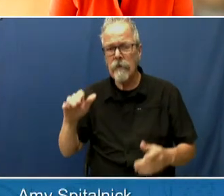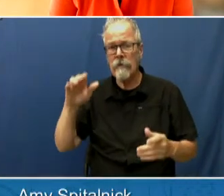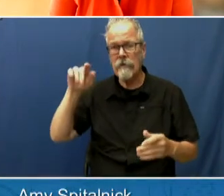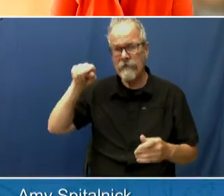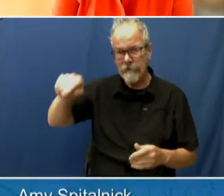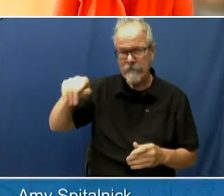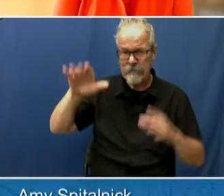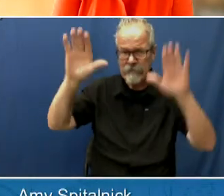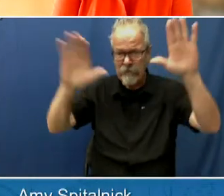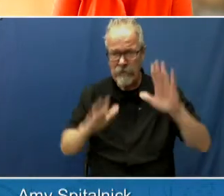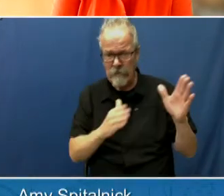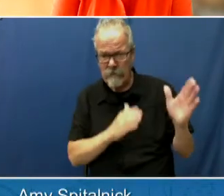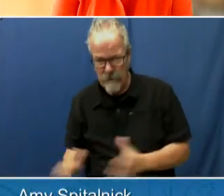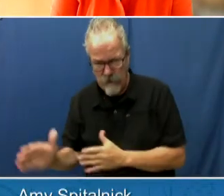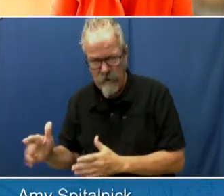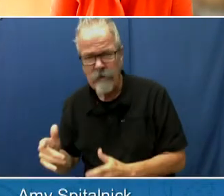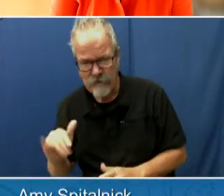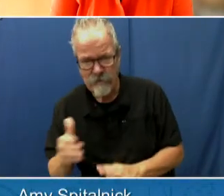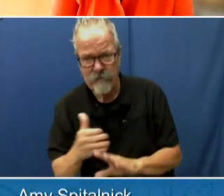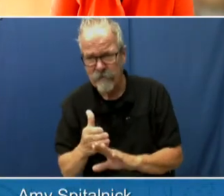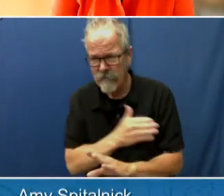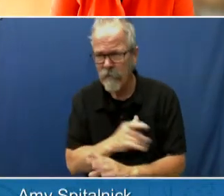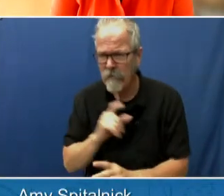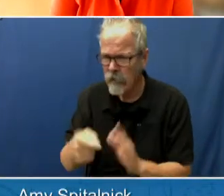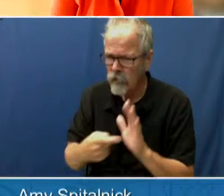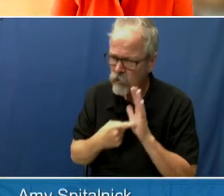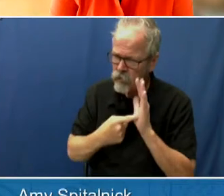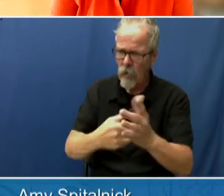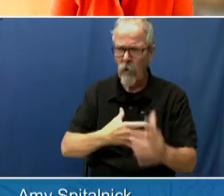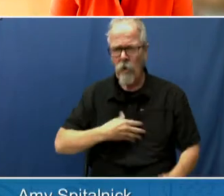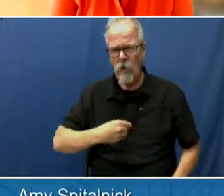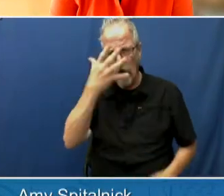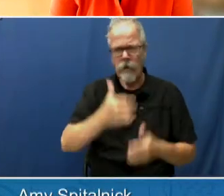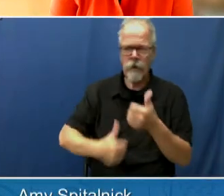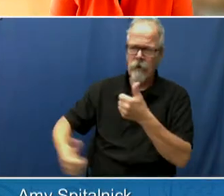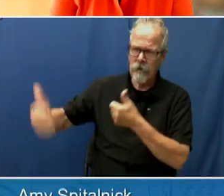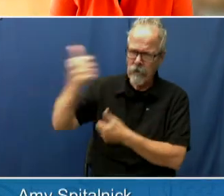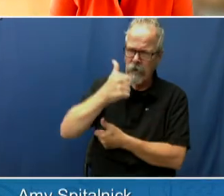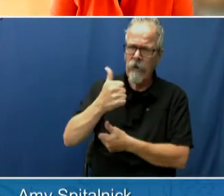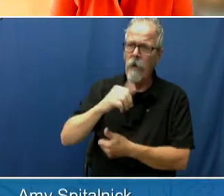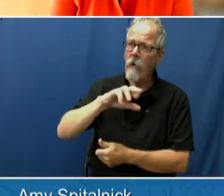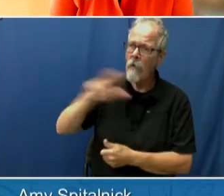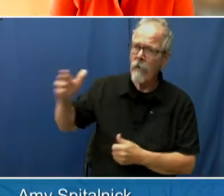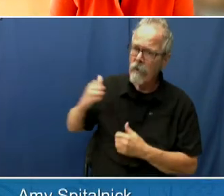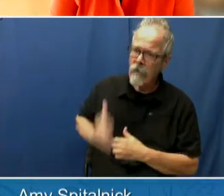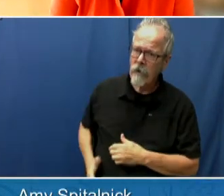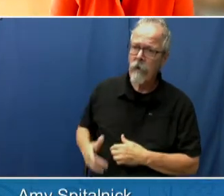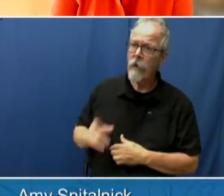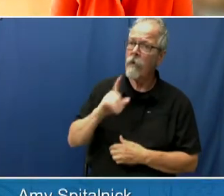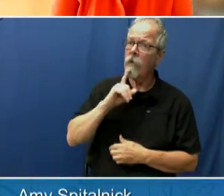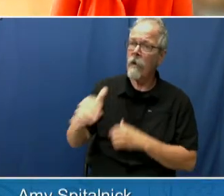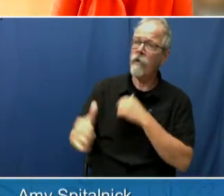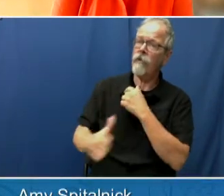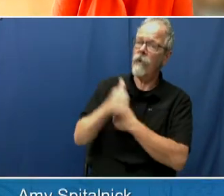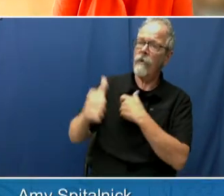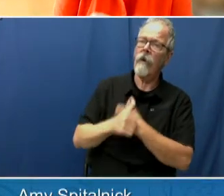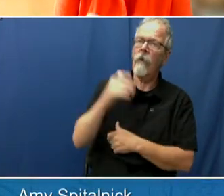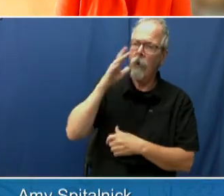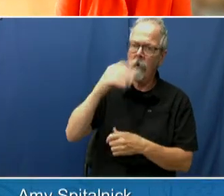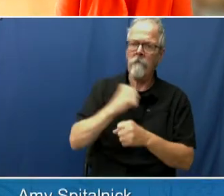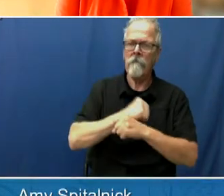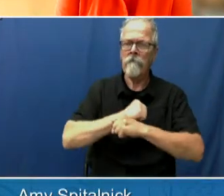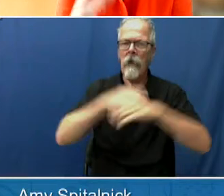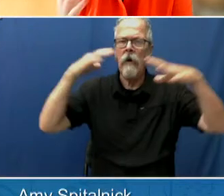of extremism in this country. Just yesterday, a far-right extremist threatened to detonate a bomb on Capitol Hill, seemingly radicalized by the